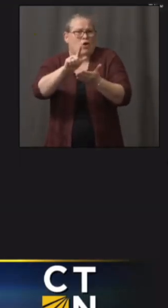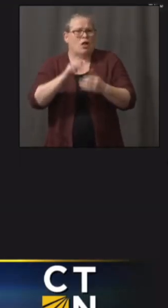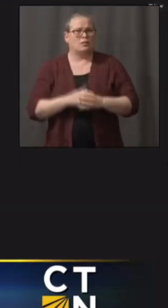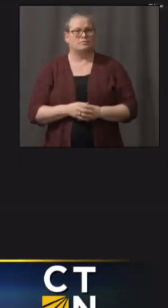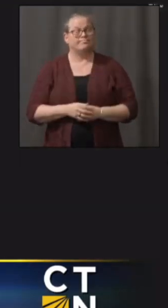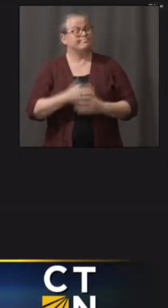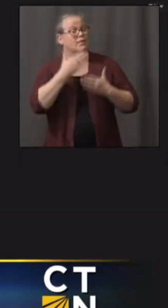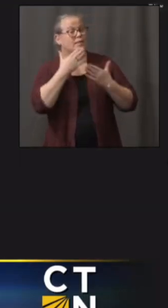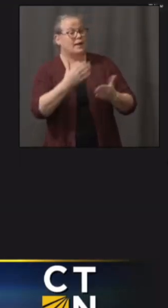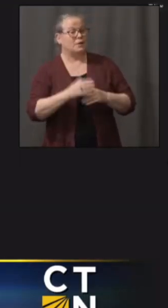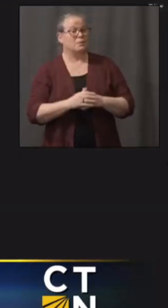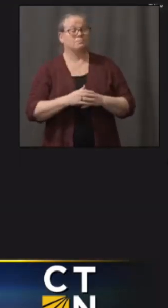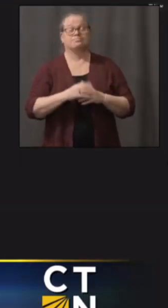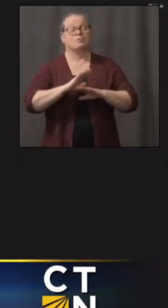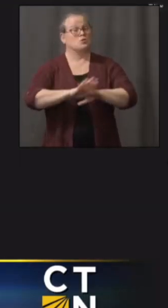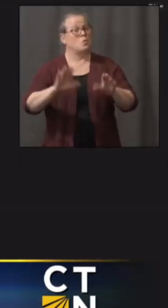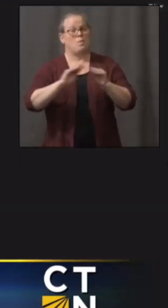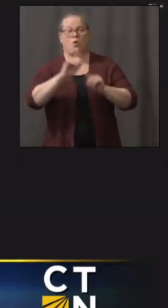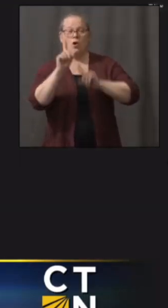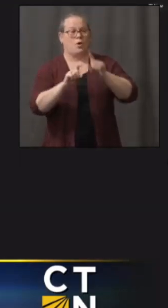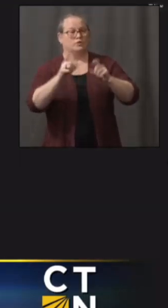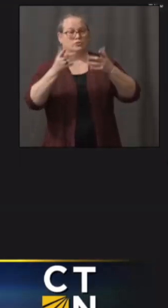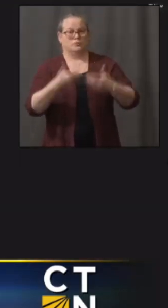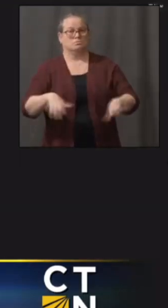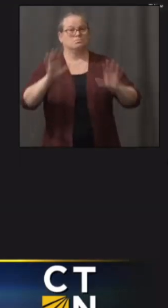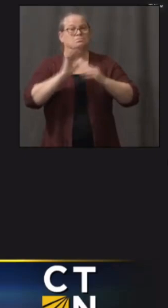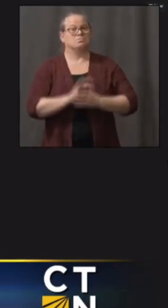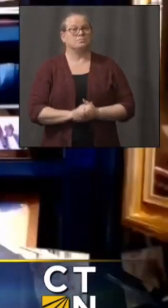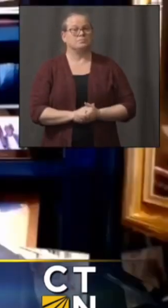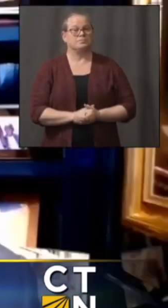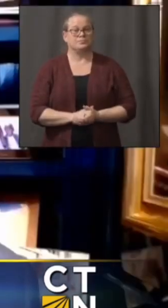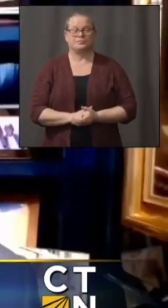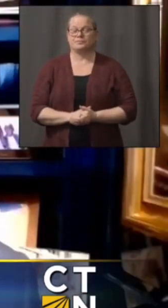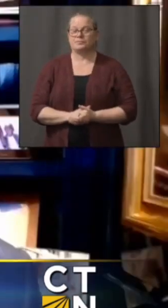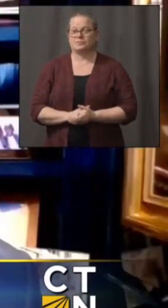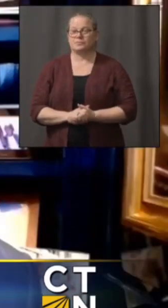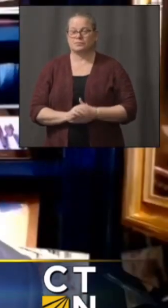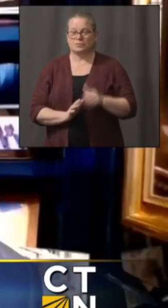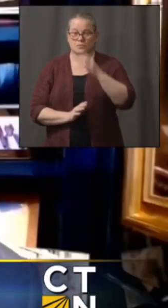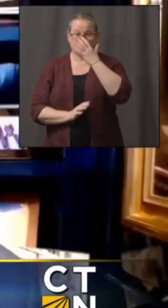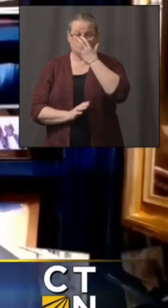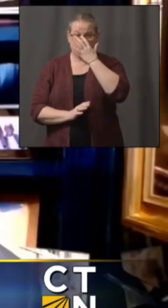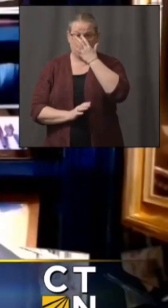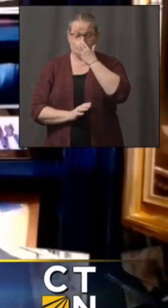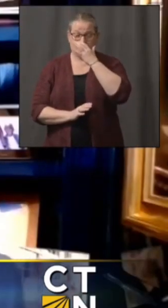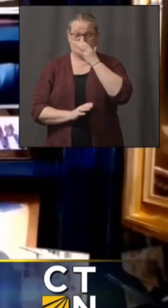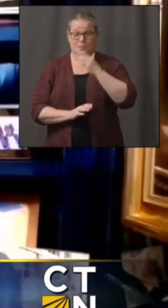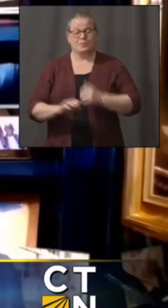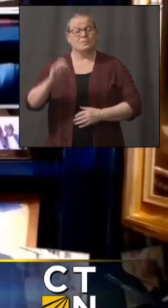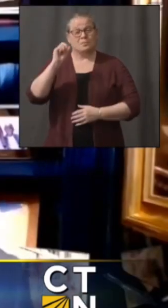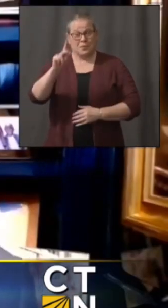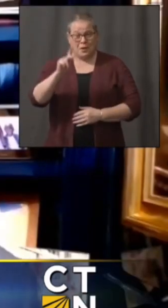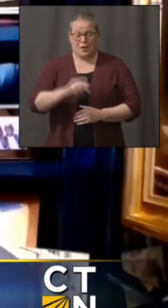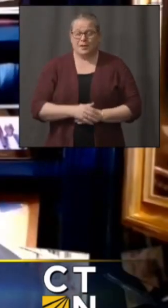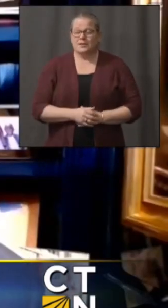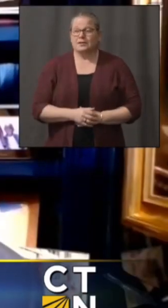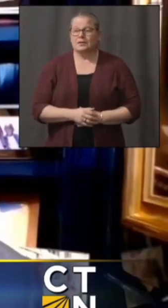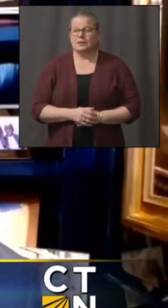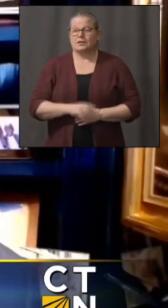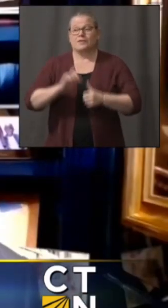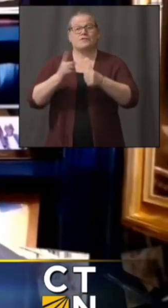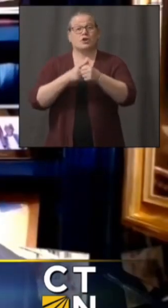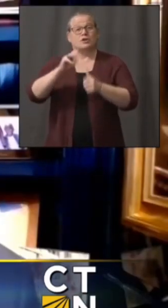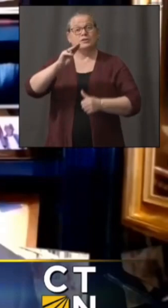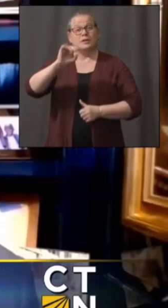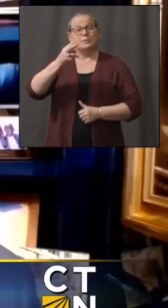No more questions. All right. Well, let me, first of all, thank Michelle